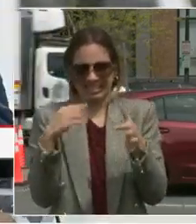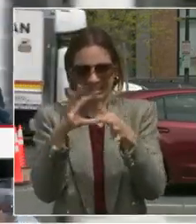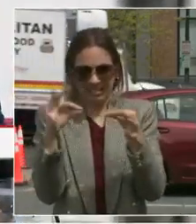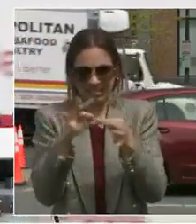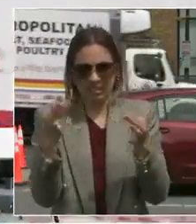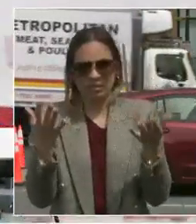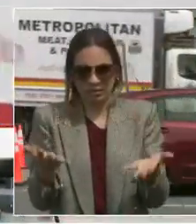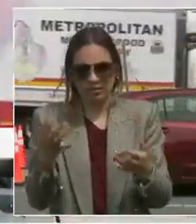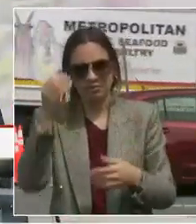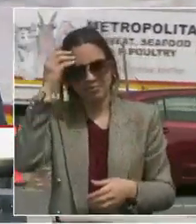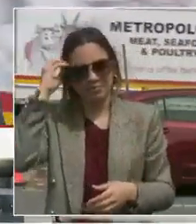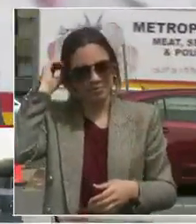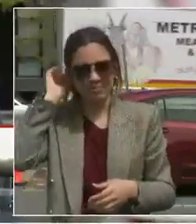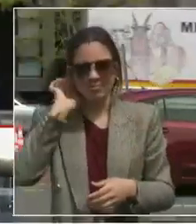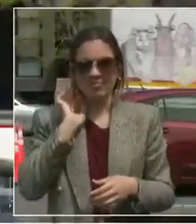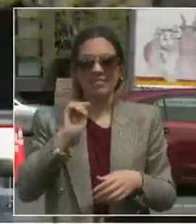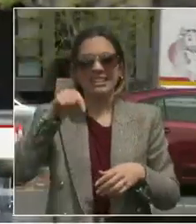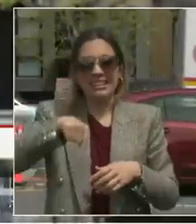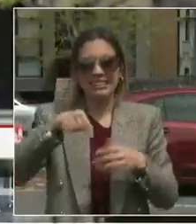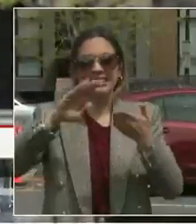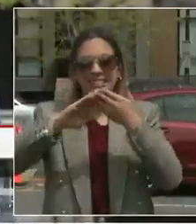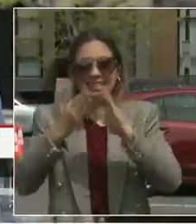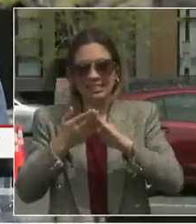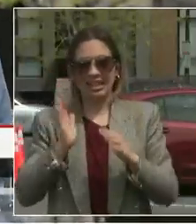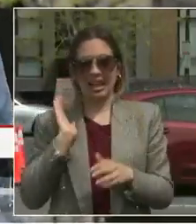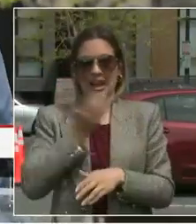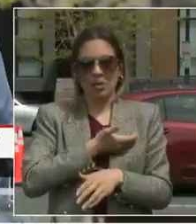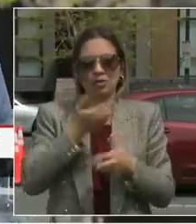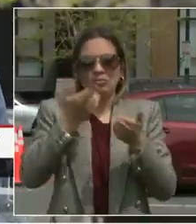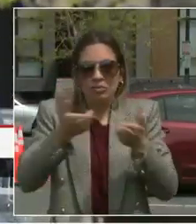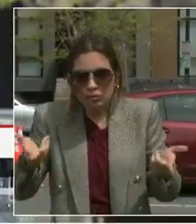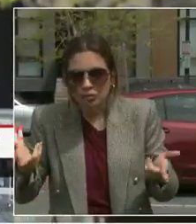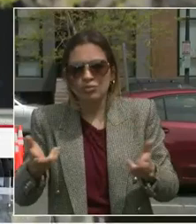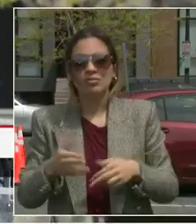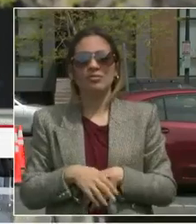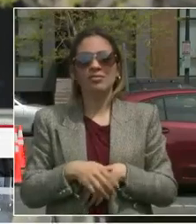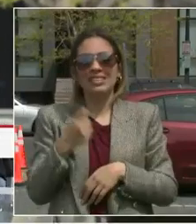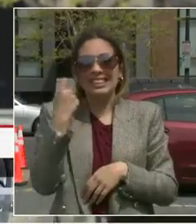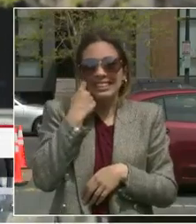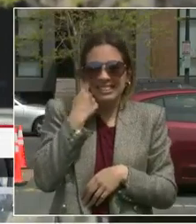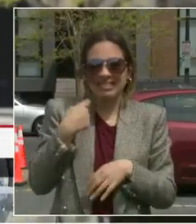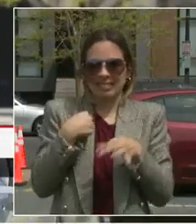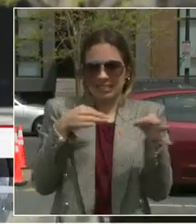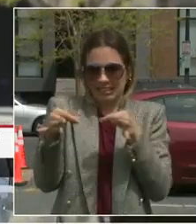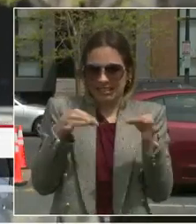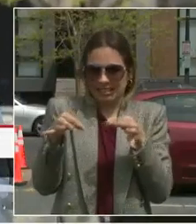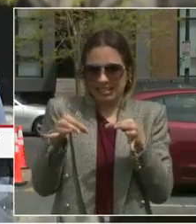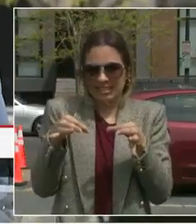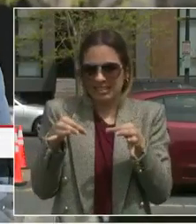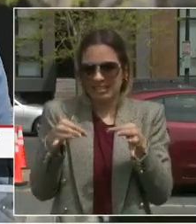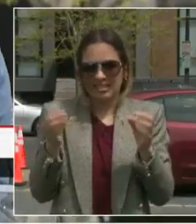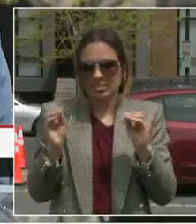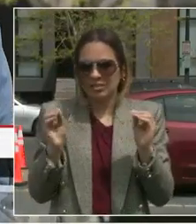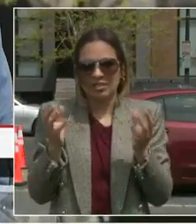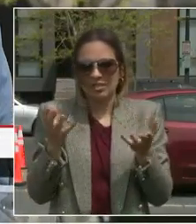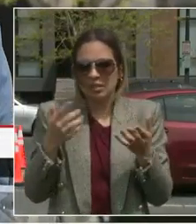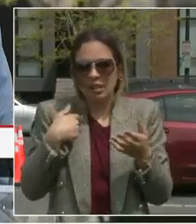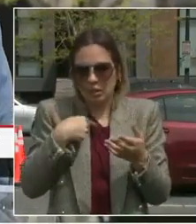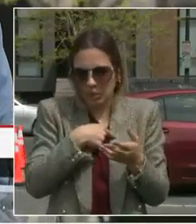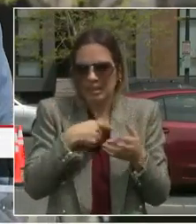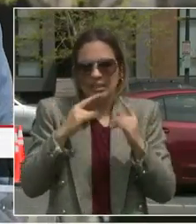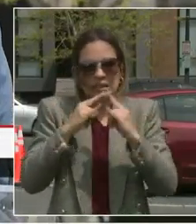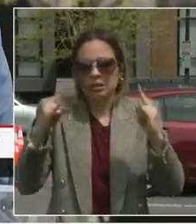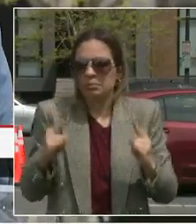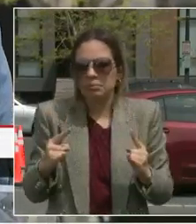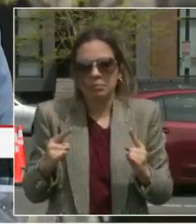is that in a city with the resources that we have that I just described, no one needs to live in a tent, because